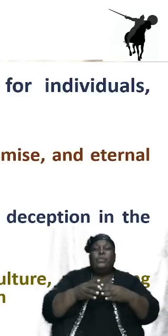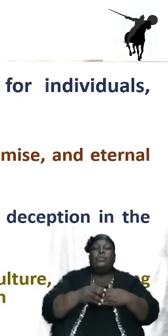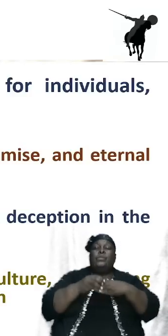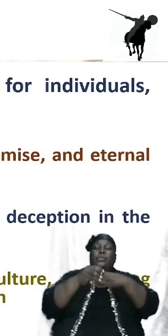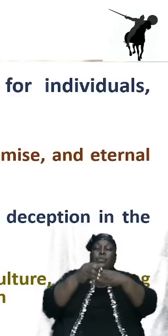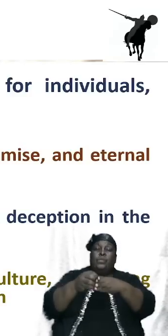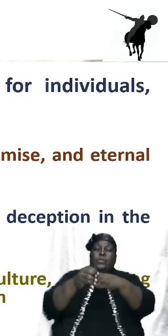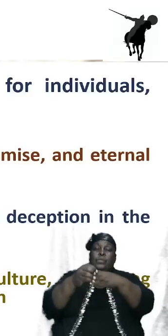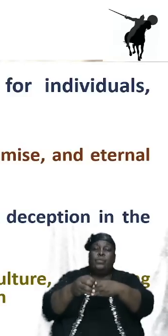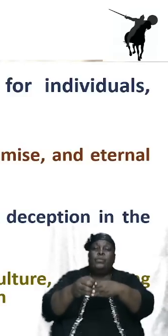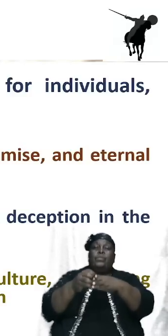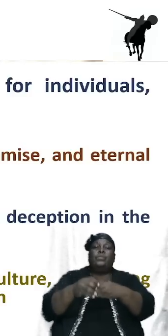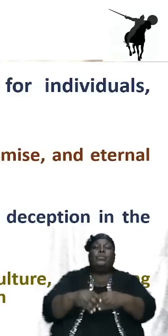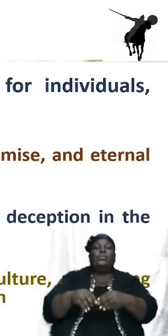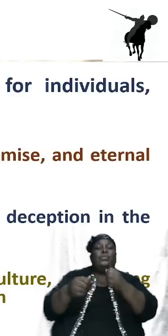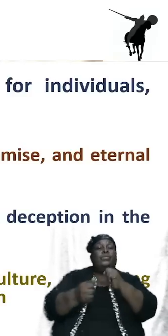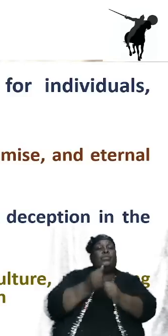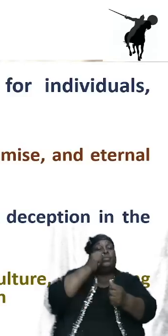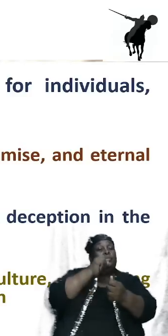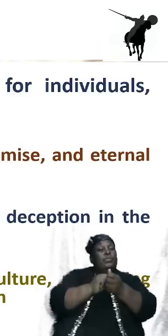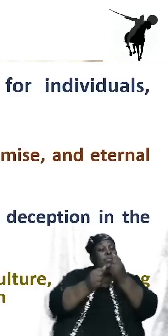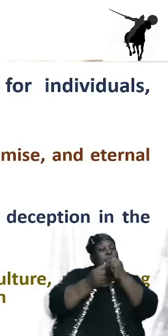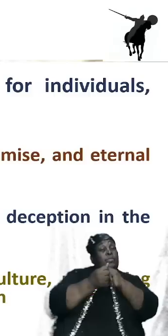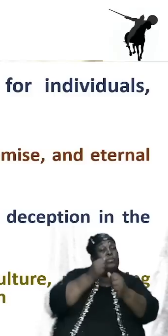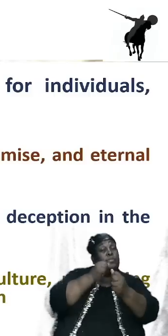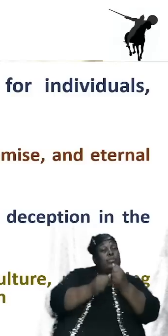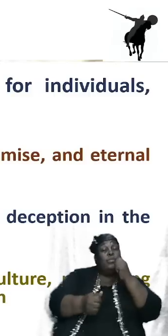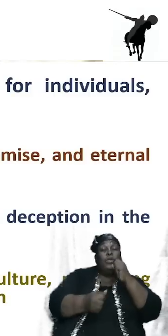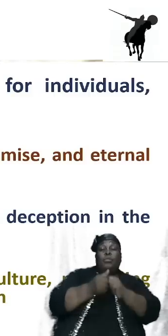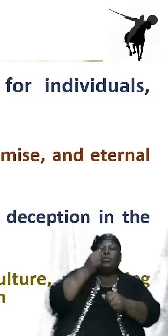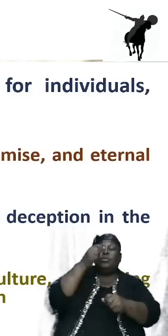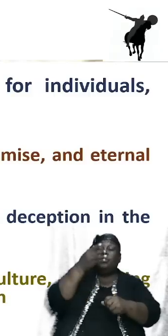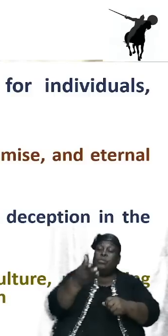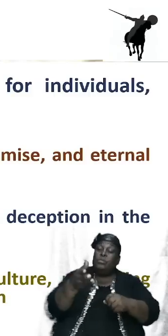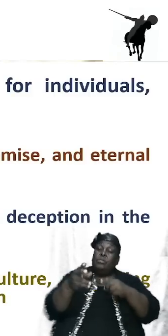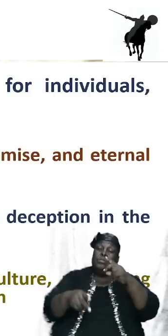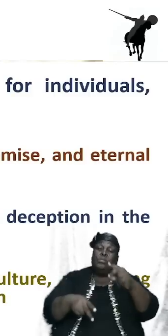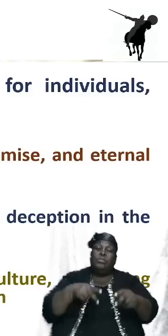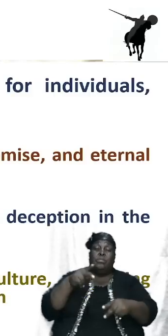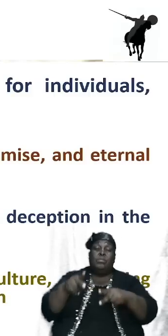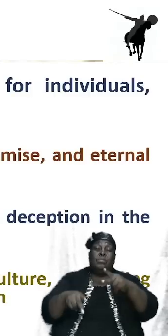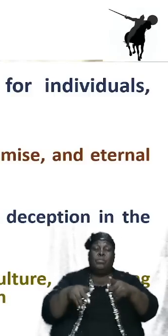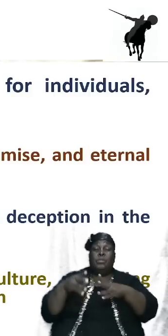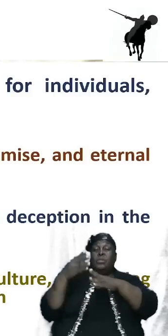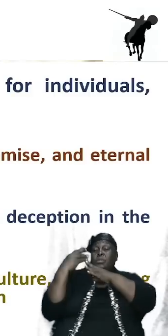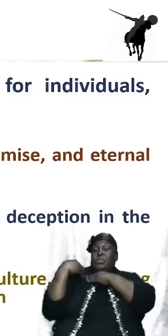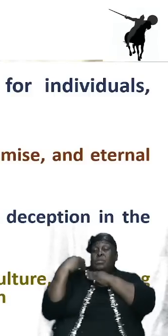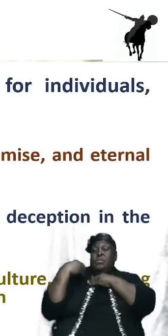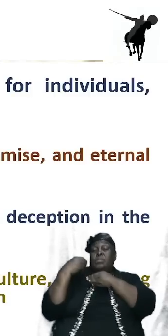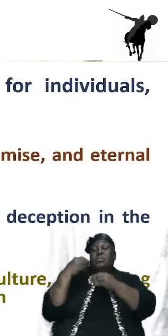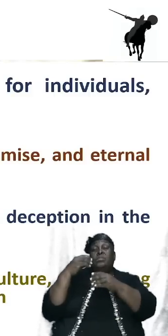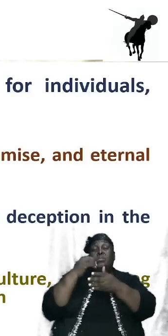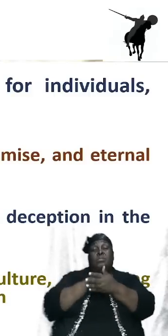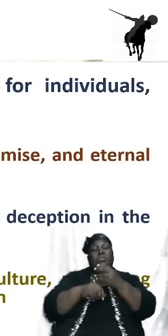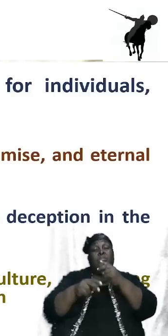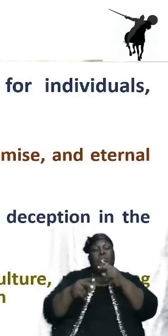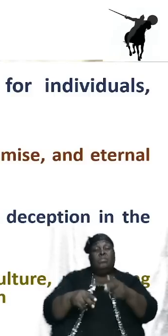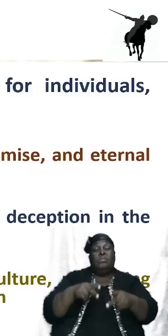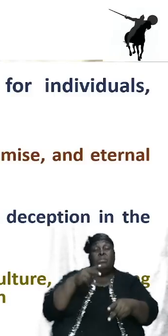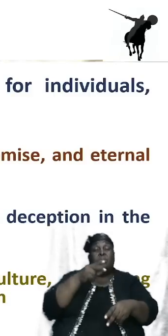eternal damnation for those who follow it. What do you think? Most of these people who have accepted some of the teachings, instantly, some of these